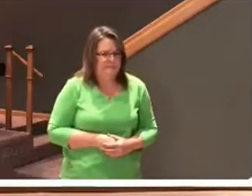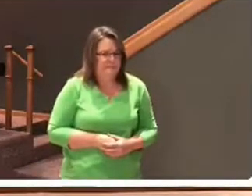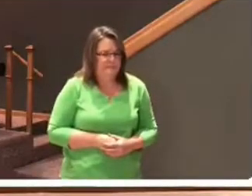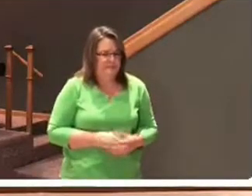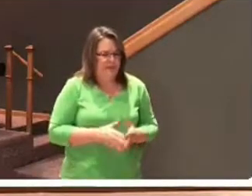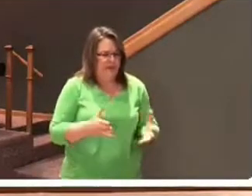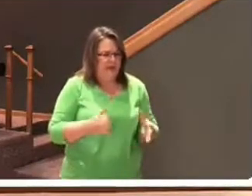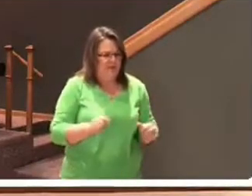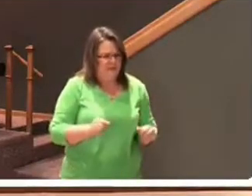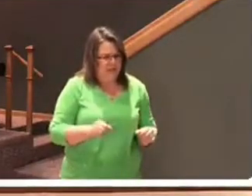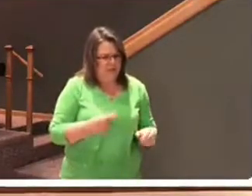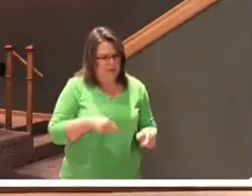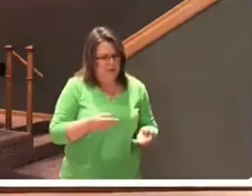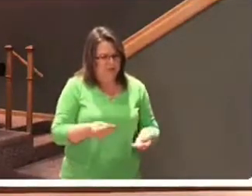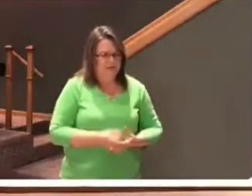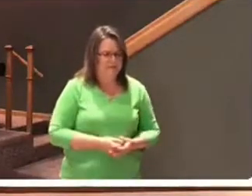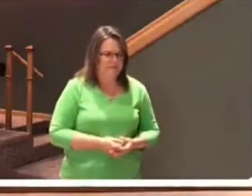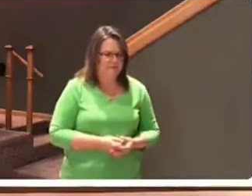How much can we spare?